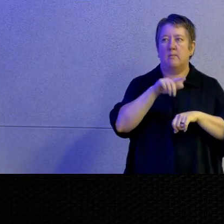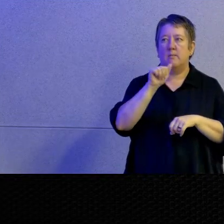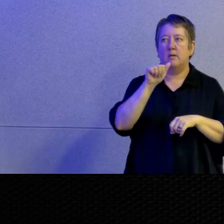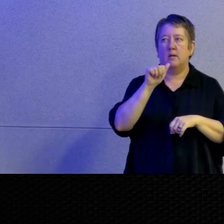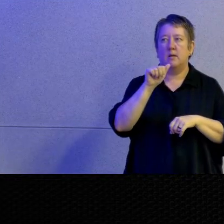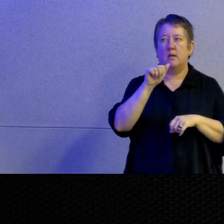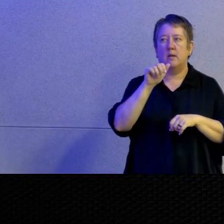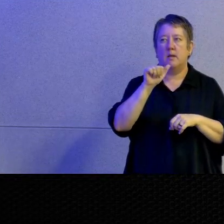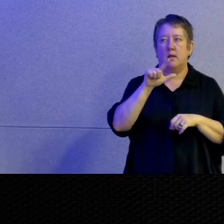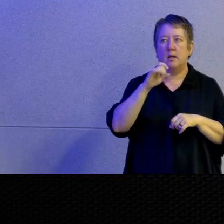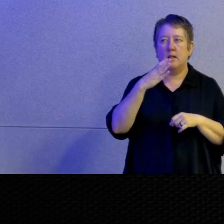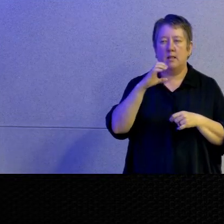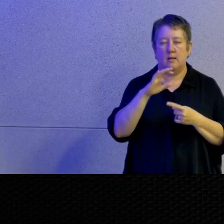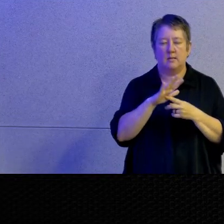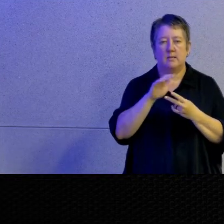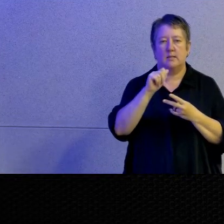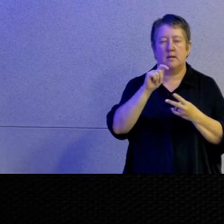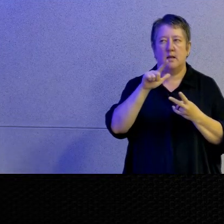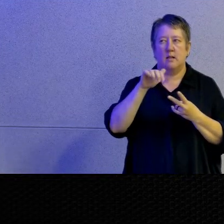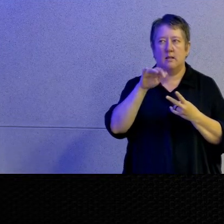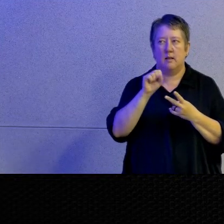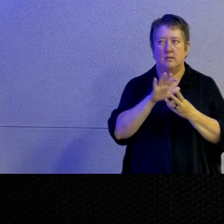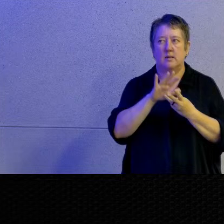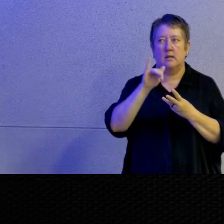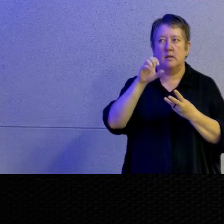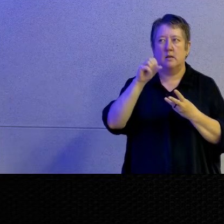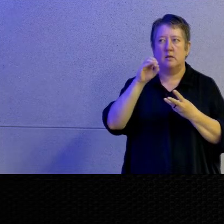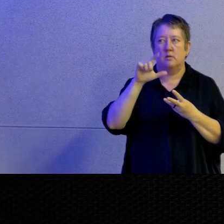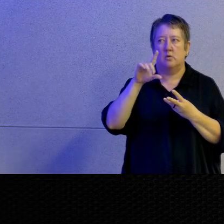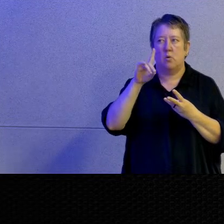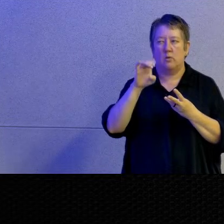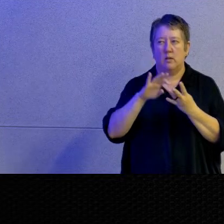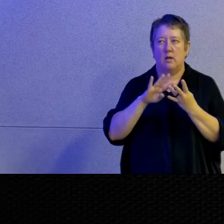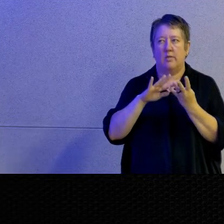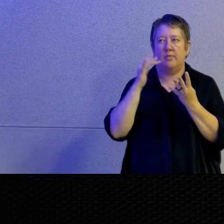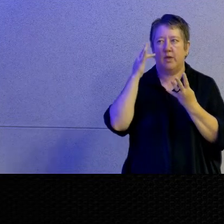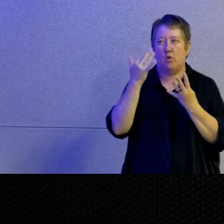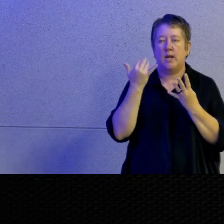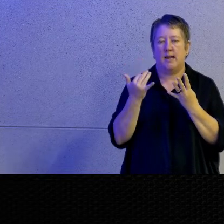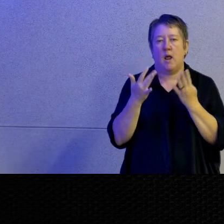and Theory, and now we have the technology transfer as well.